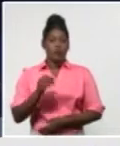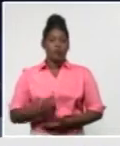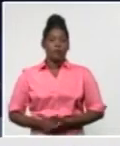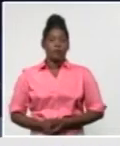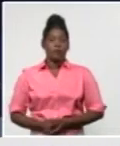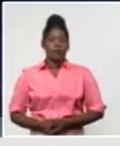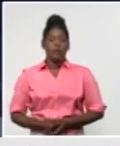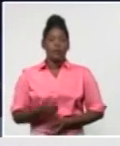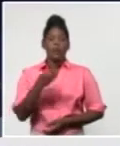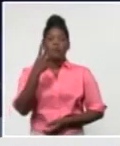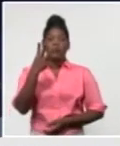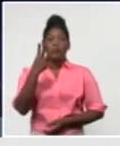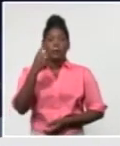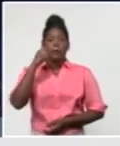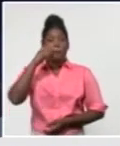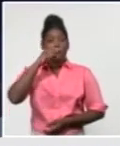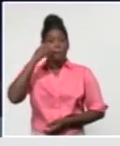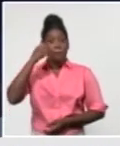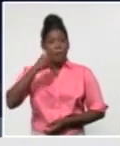3 cases are male